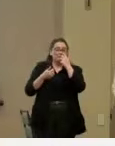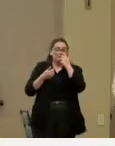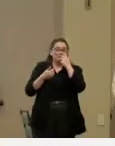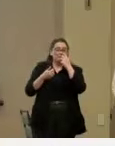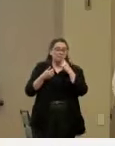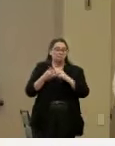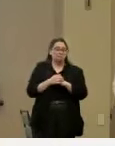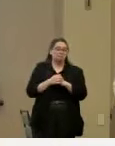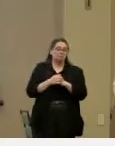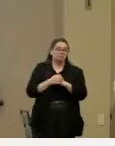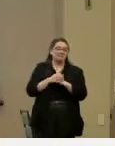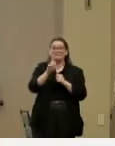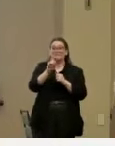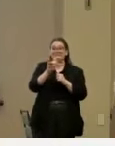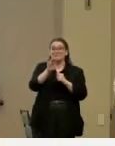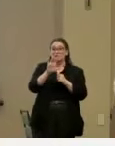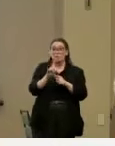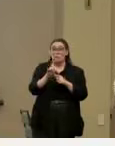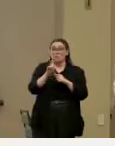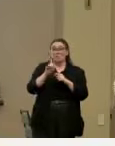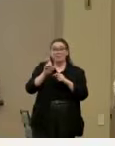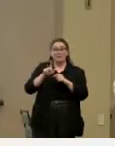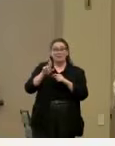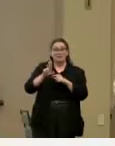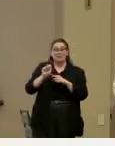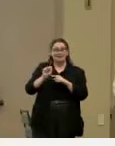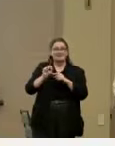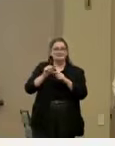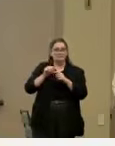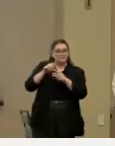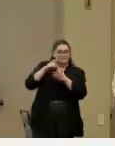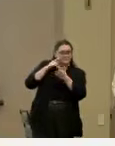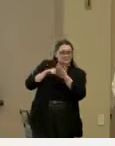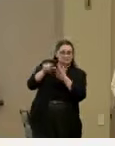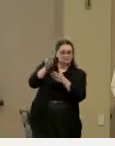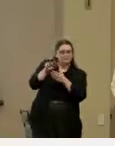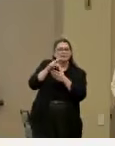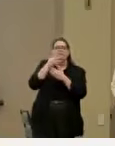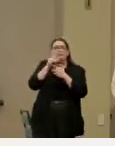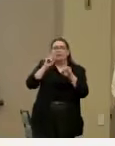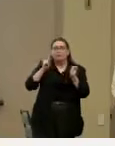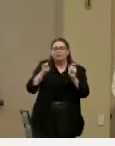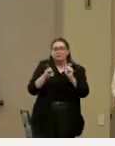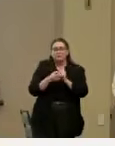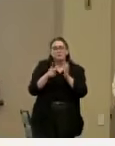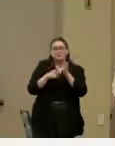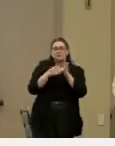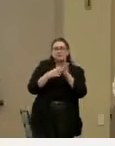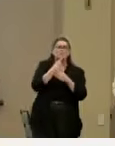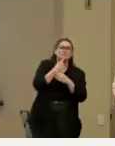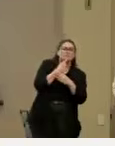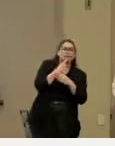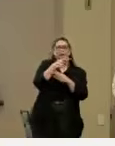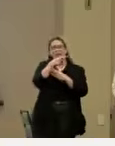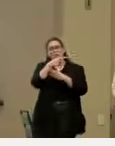clue, is it can change color. So it can start off as this red or violaceous, but it